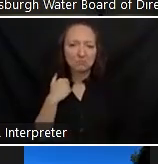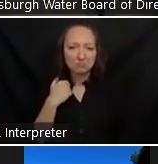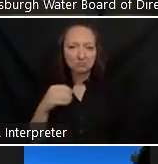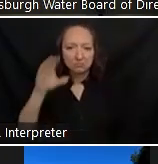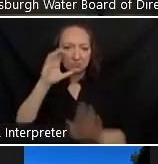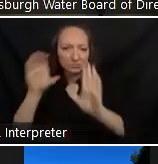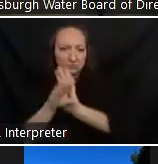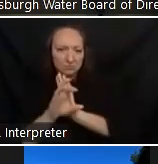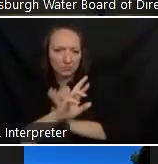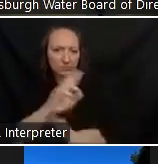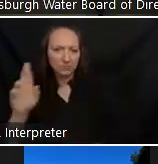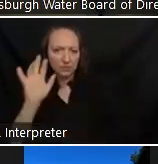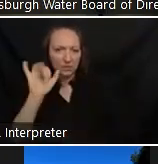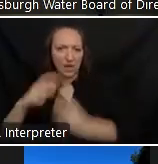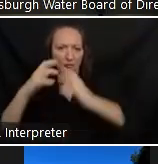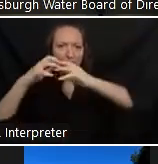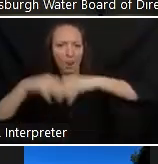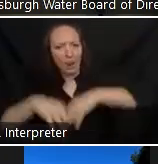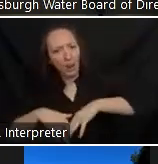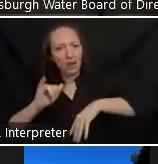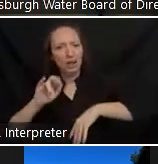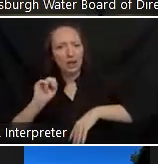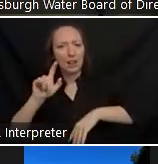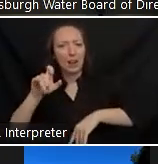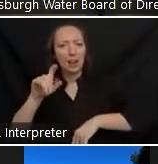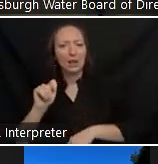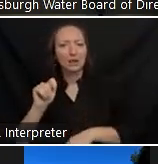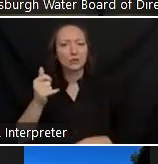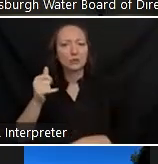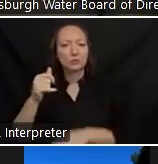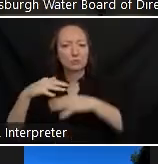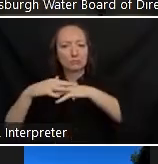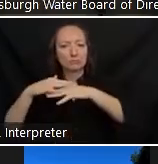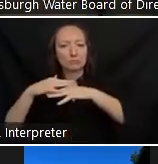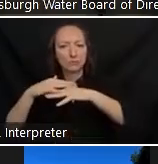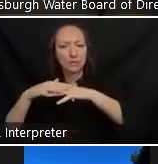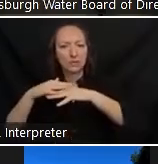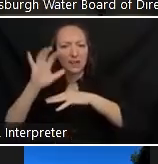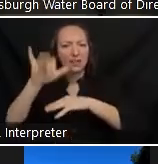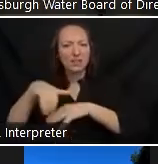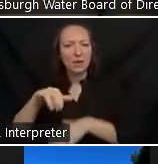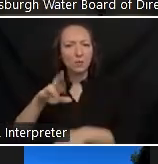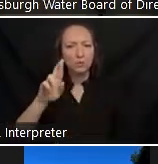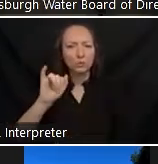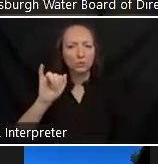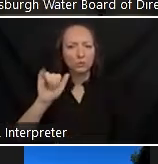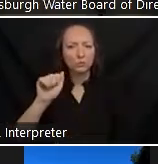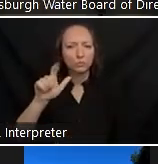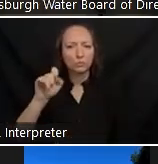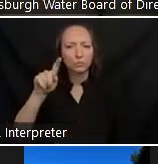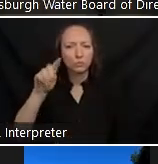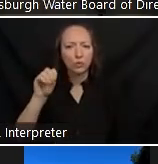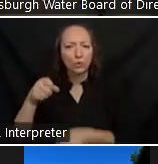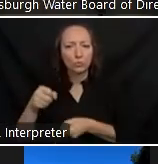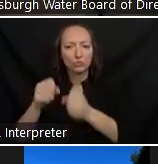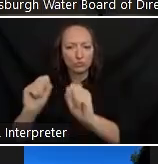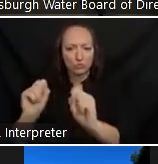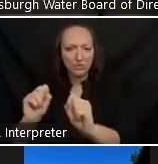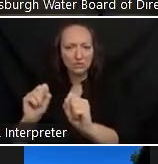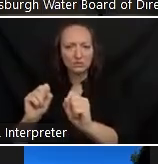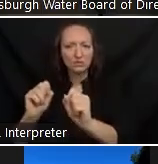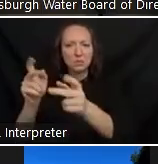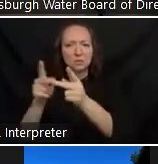Hill, which was replaced in early May with a catch basin to replace that inlet. So a